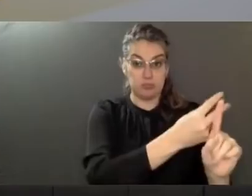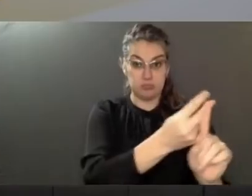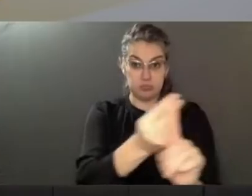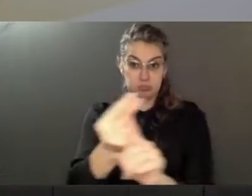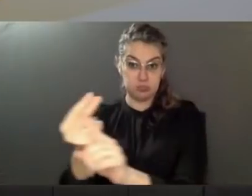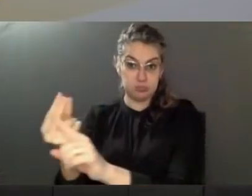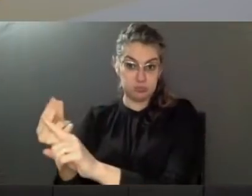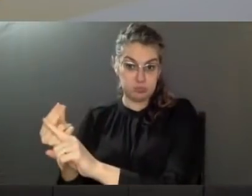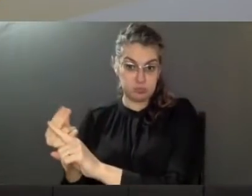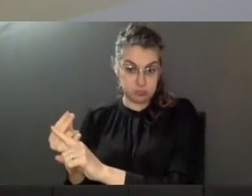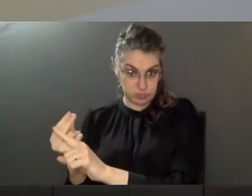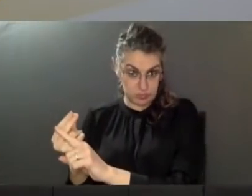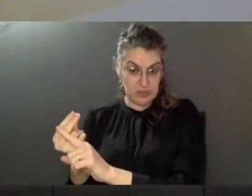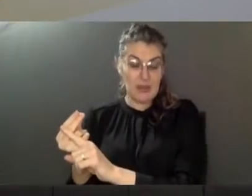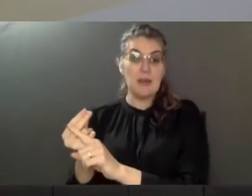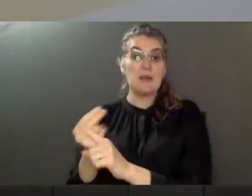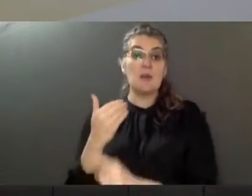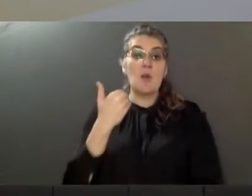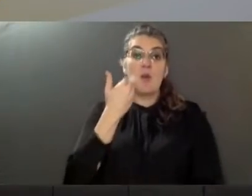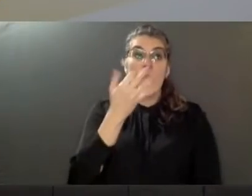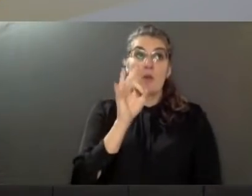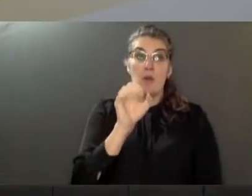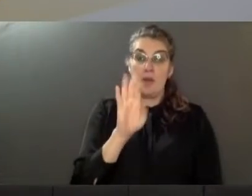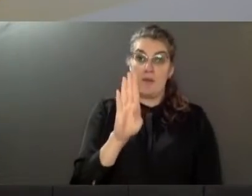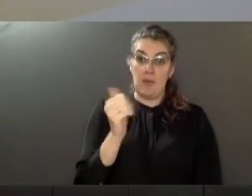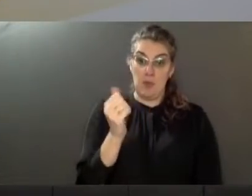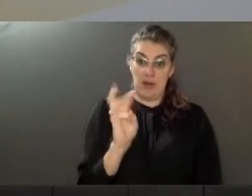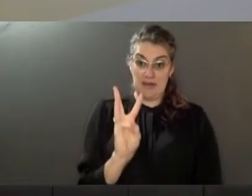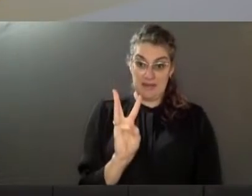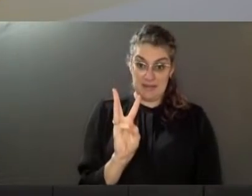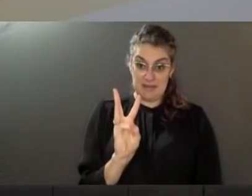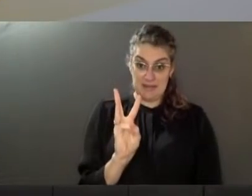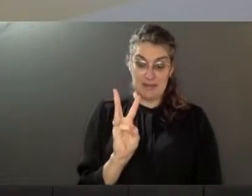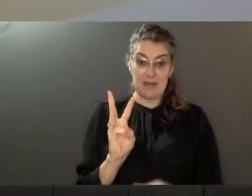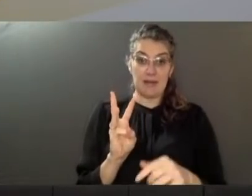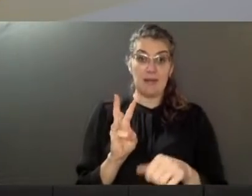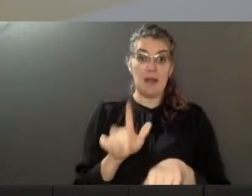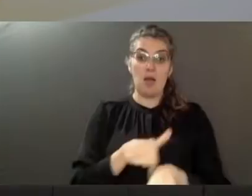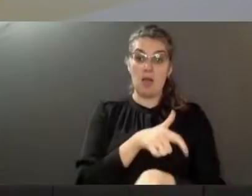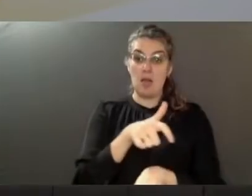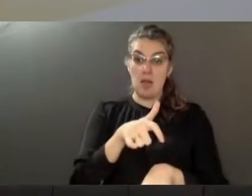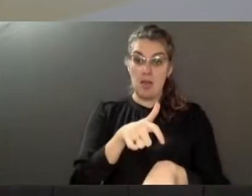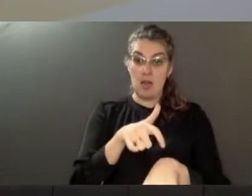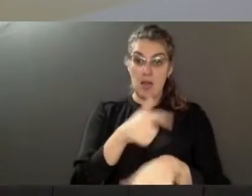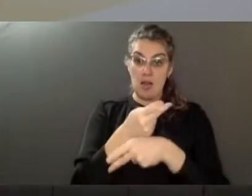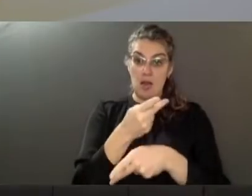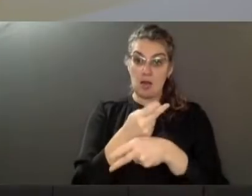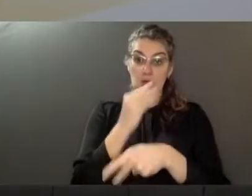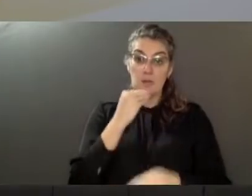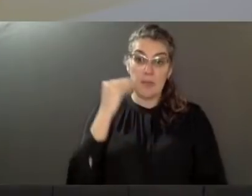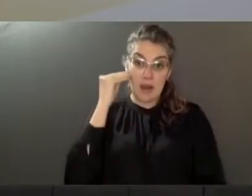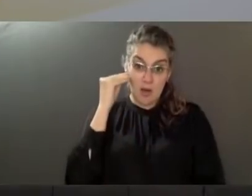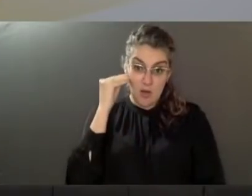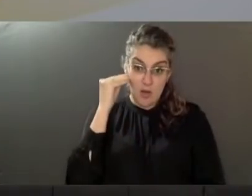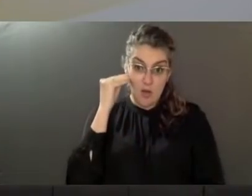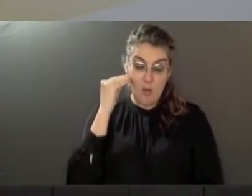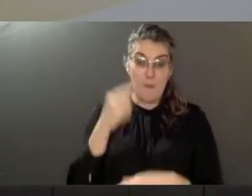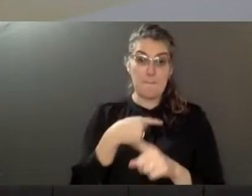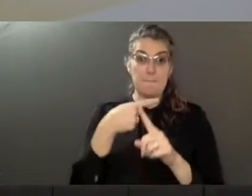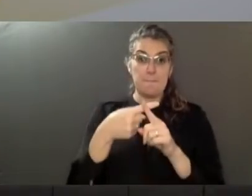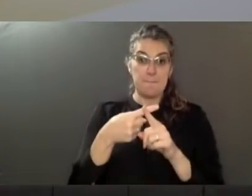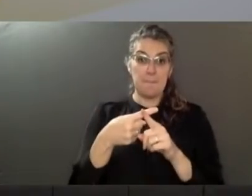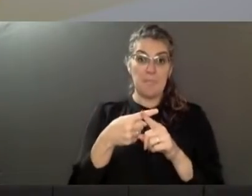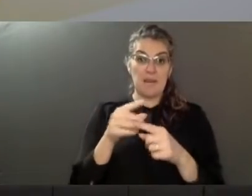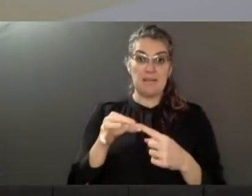16th, all long-term care and community care residents and staff will be fully immunized against COVID-19. And it will be